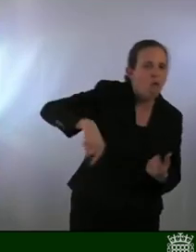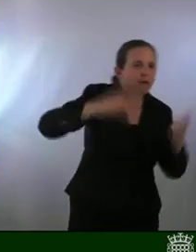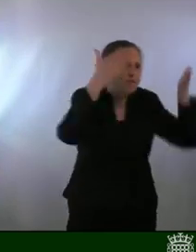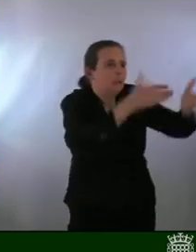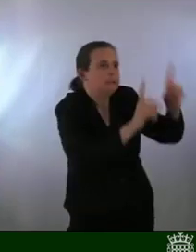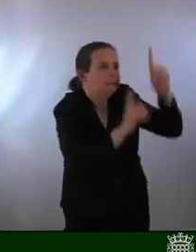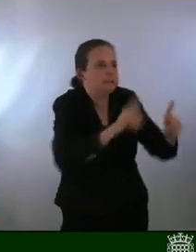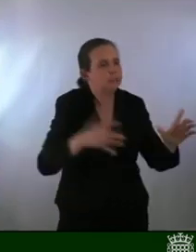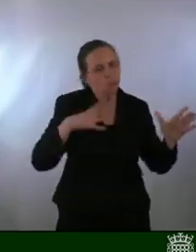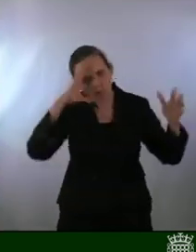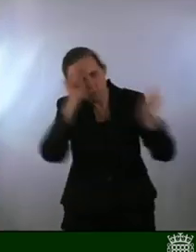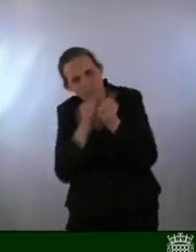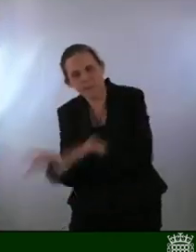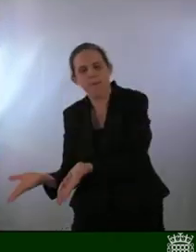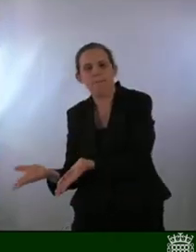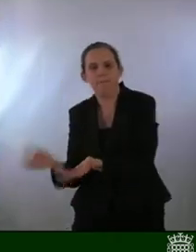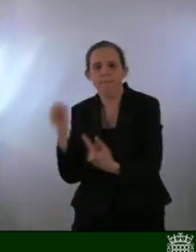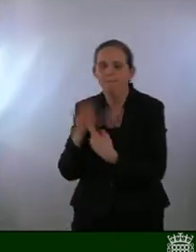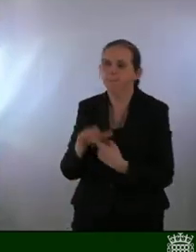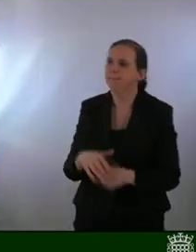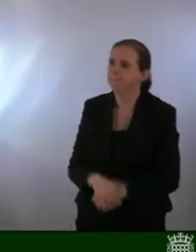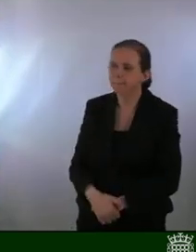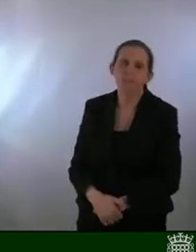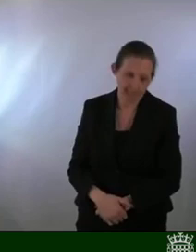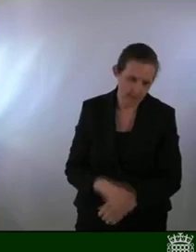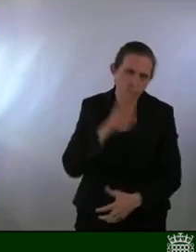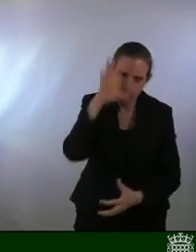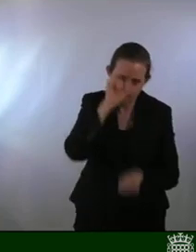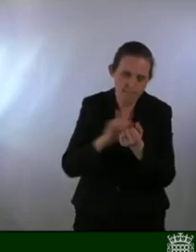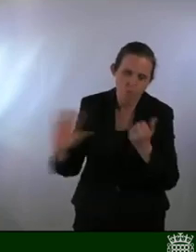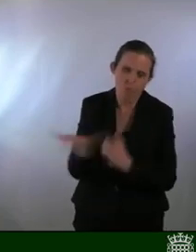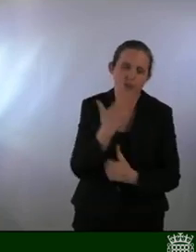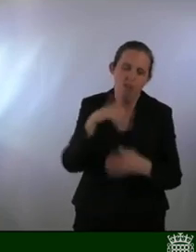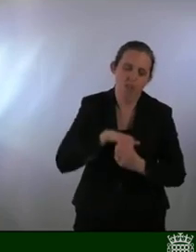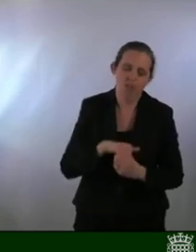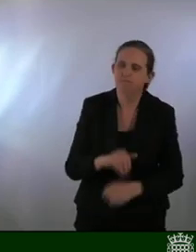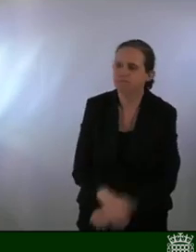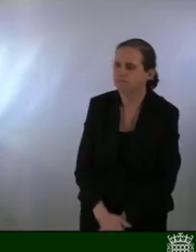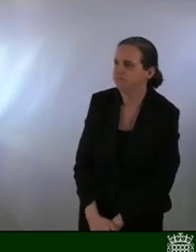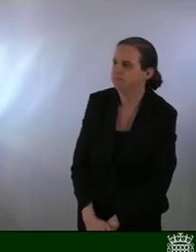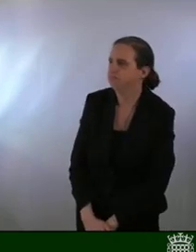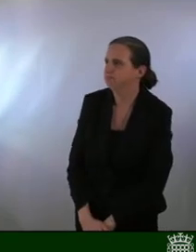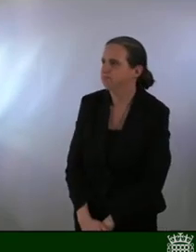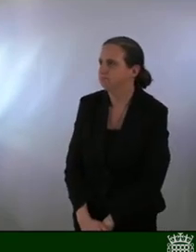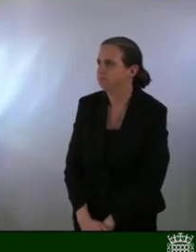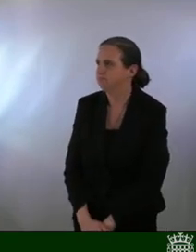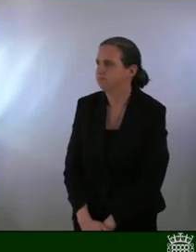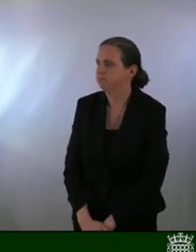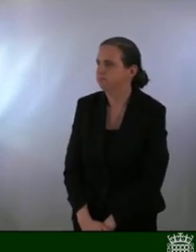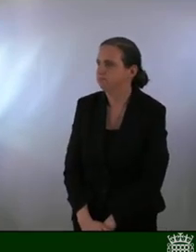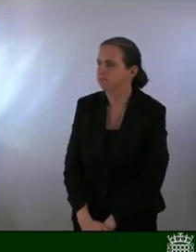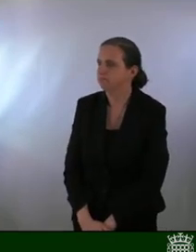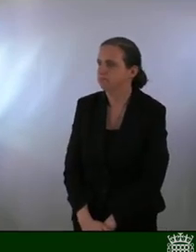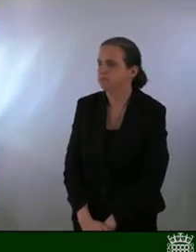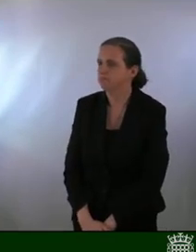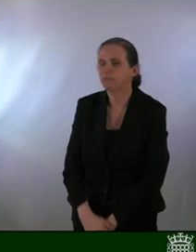equipment? Absolutely, and I discussed it with officials today. Afzal Khan. Thank you, Speaker. Last